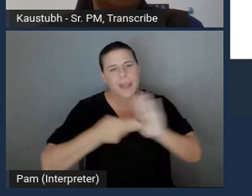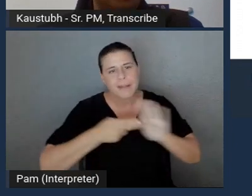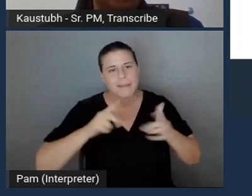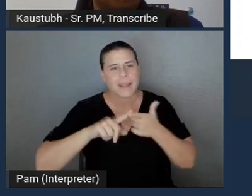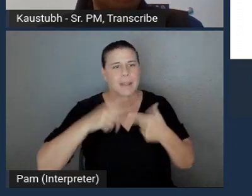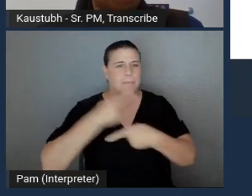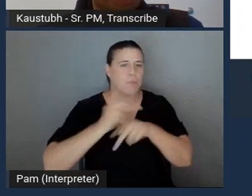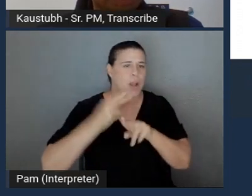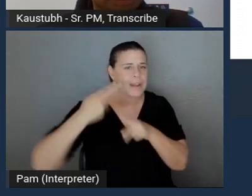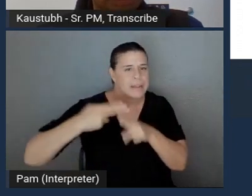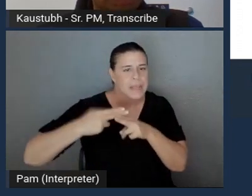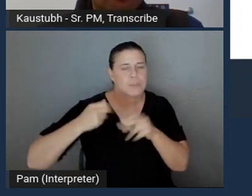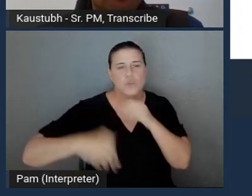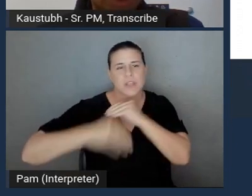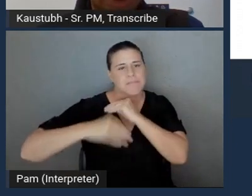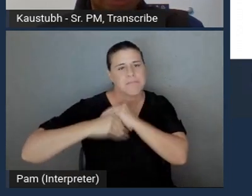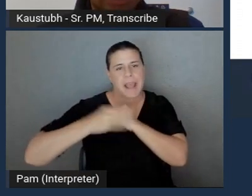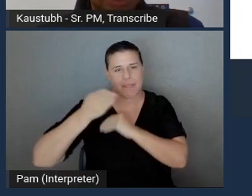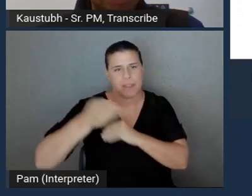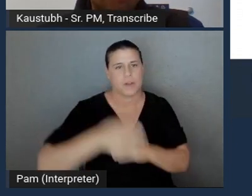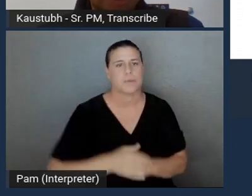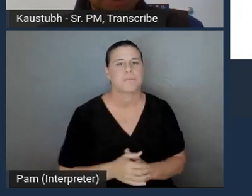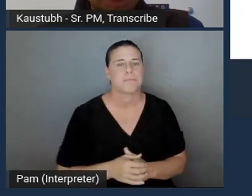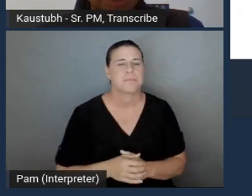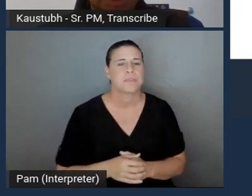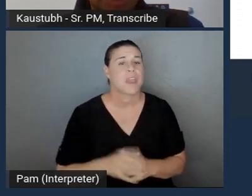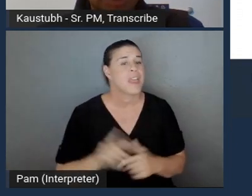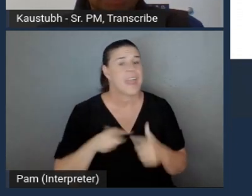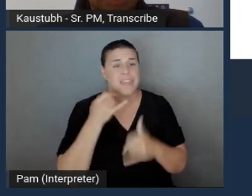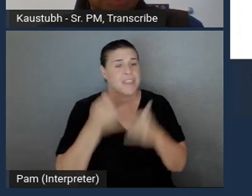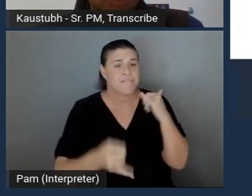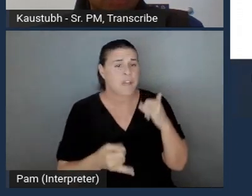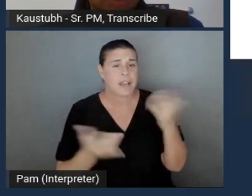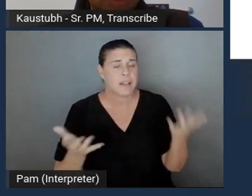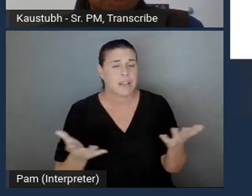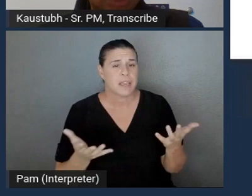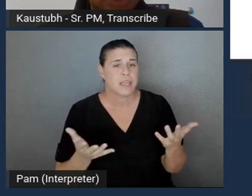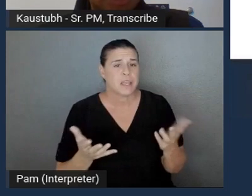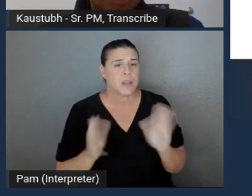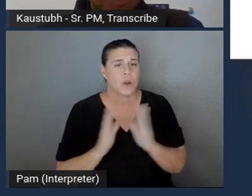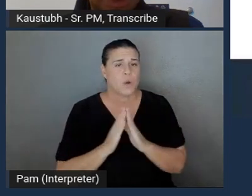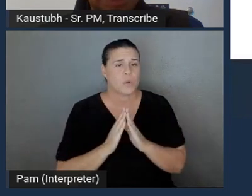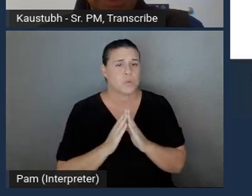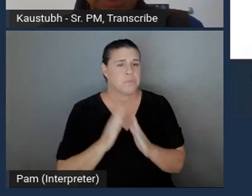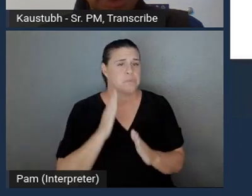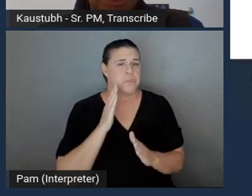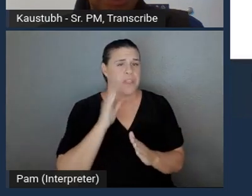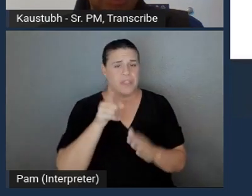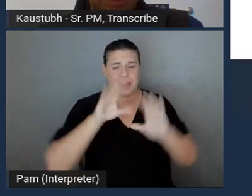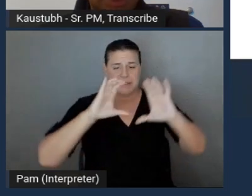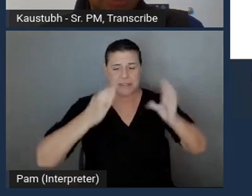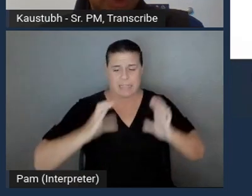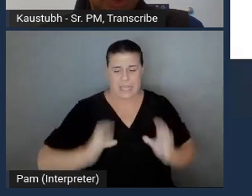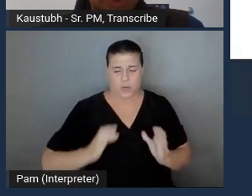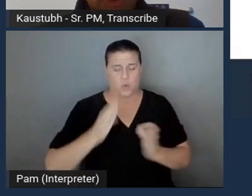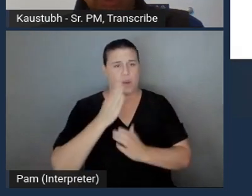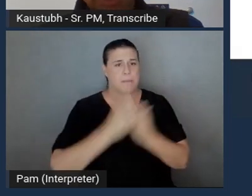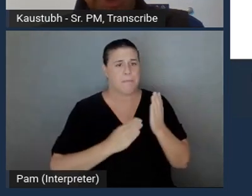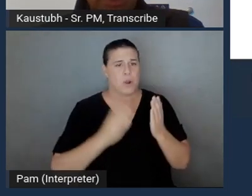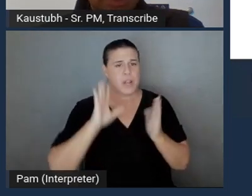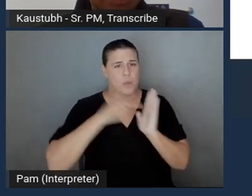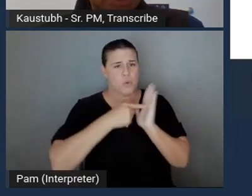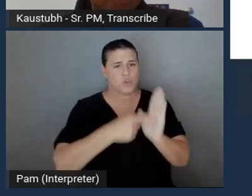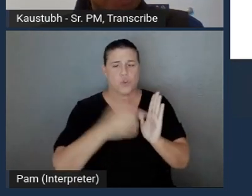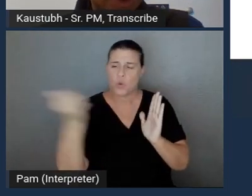add that here. Okay. And then finally, this is the categories section where it will show you